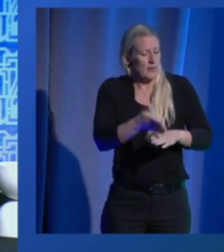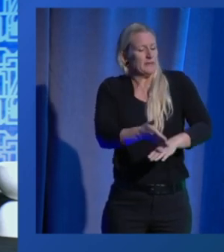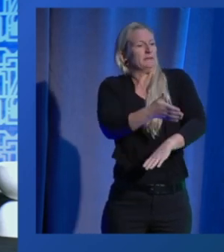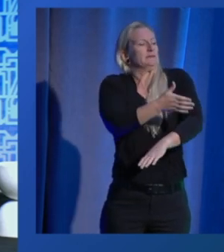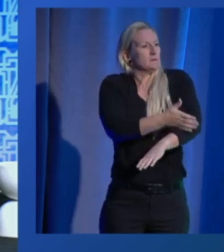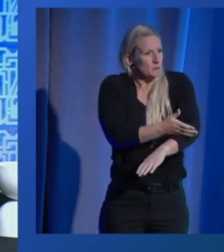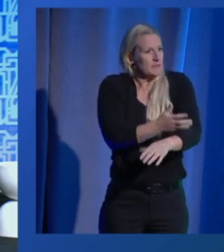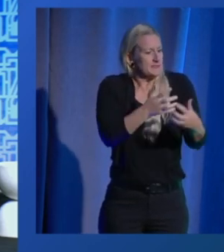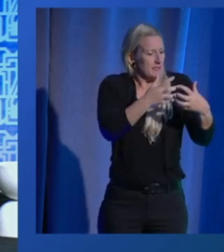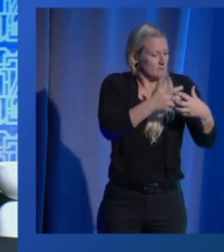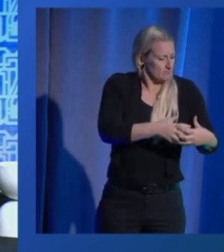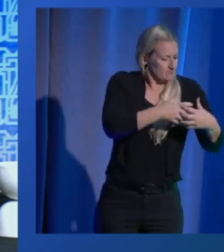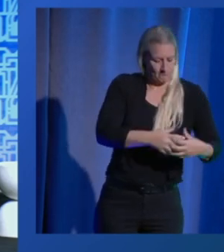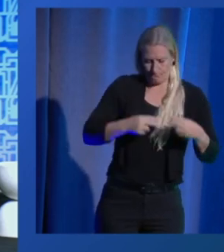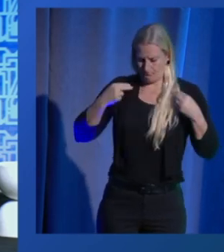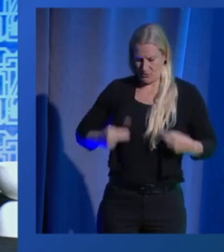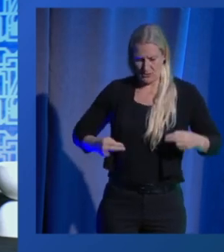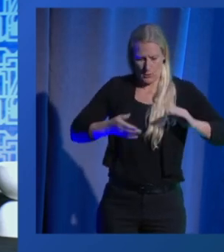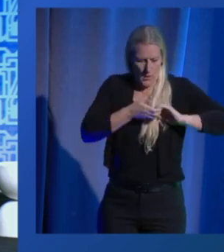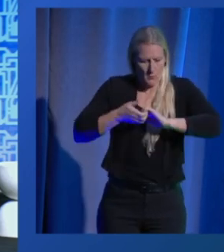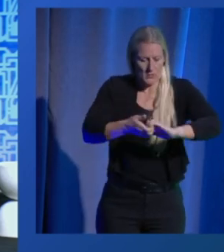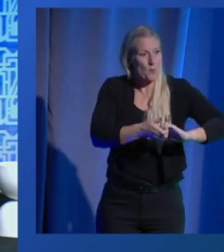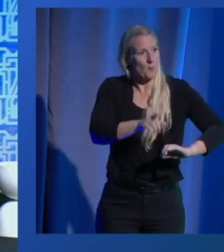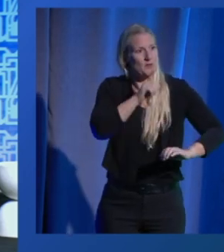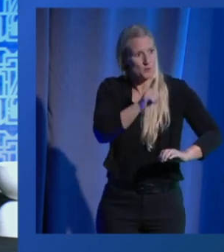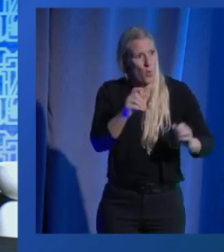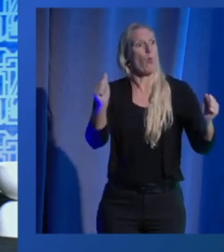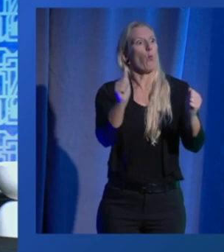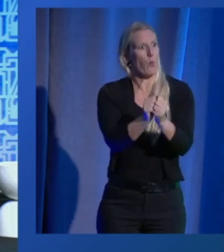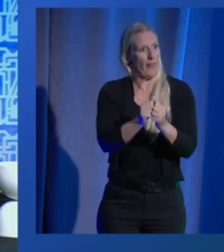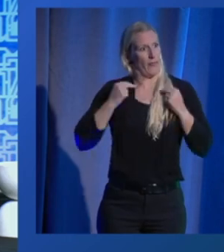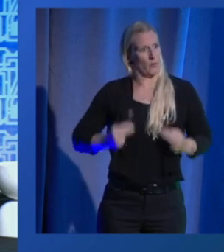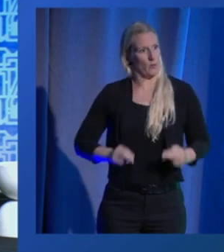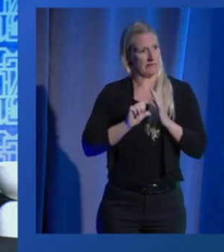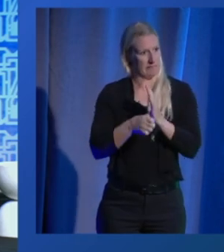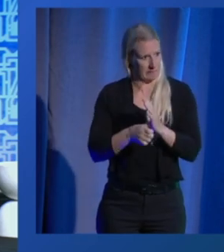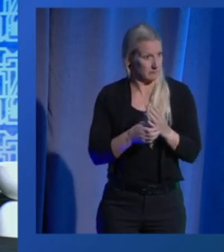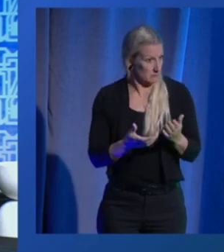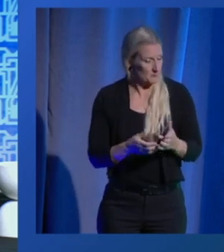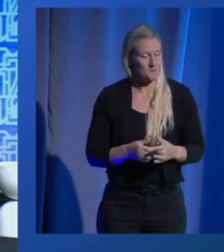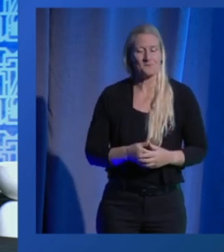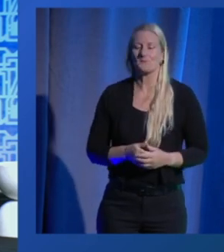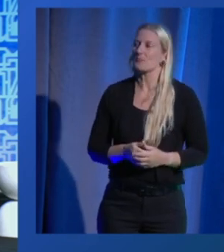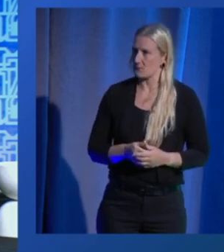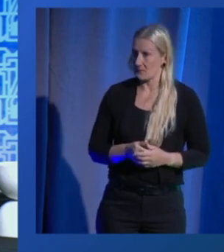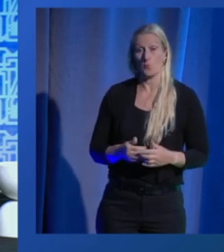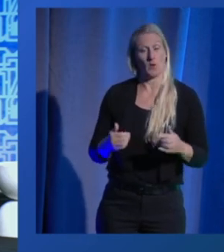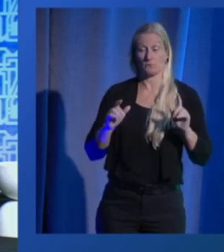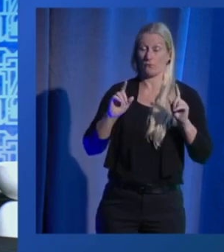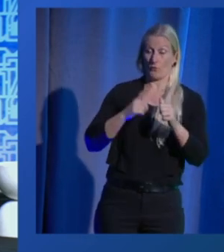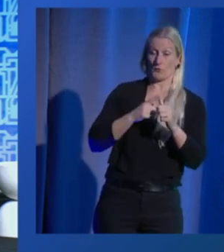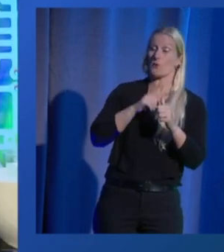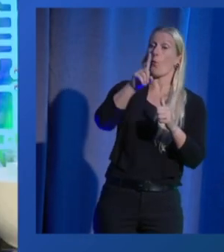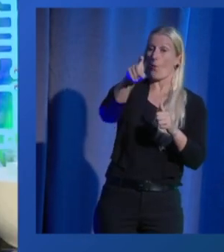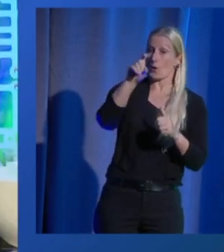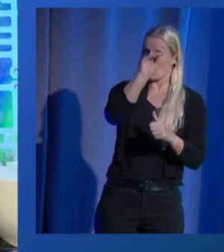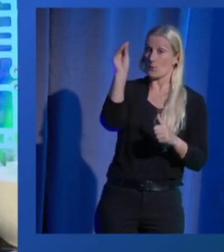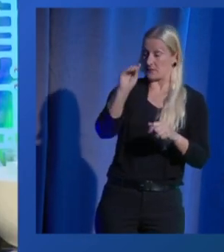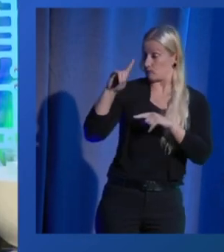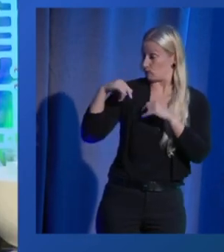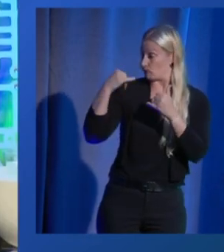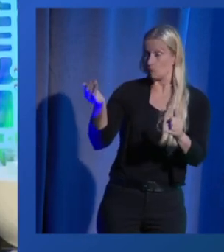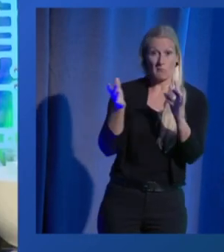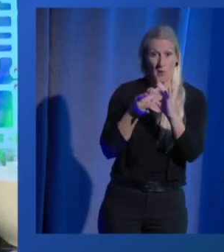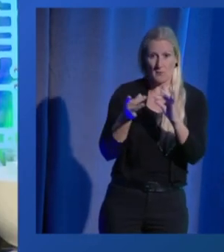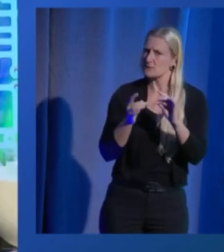ensure uh the human is part of that absolutely well I concur 100% uh with what's been said